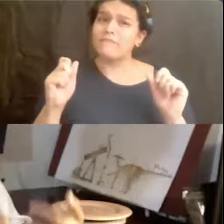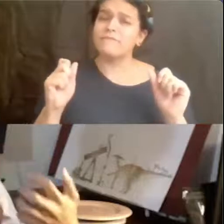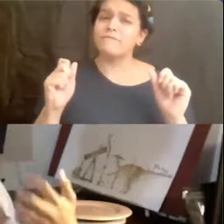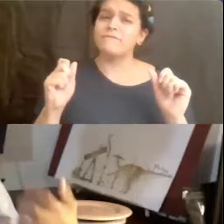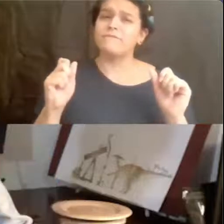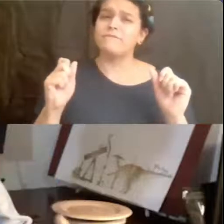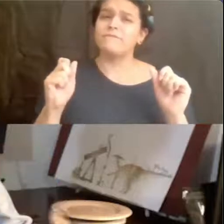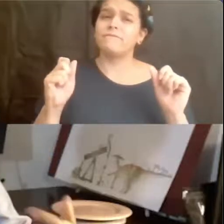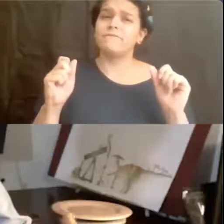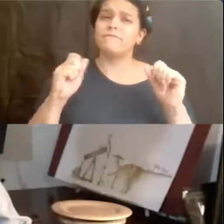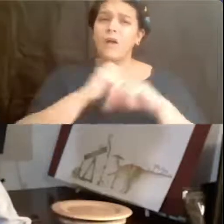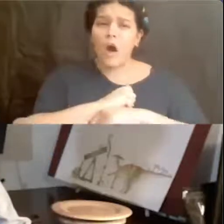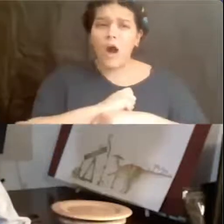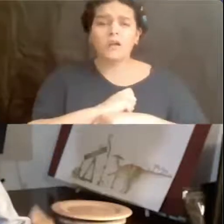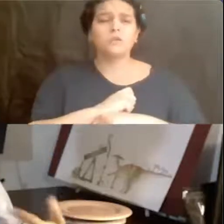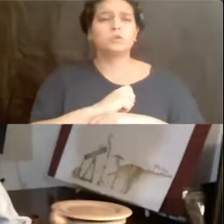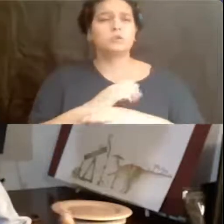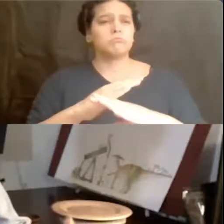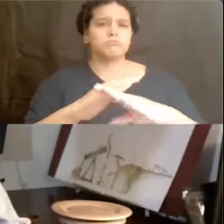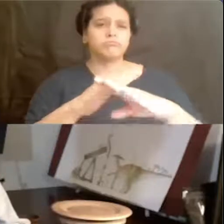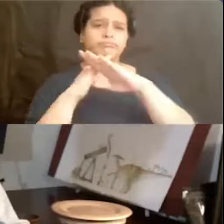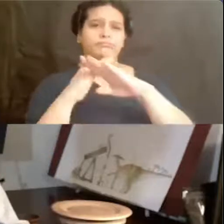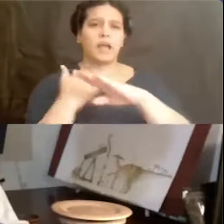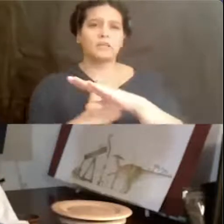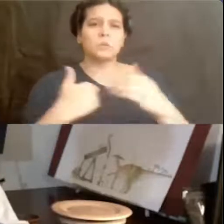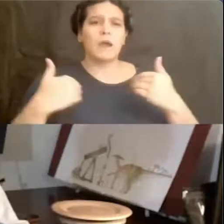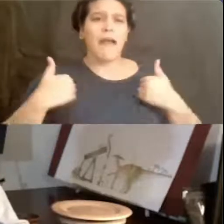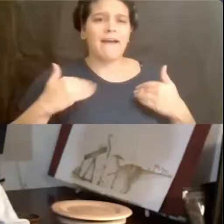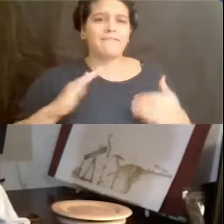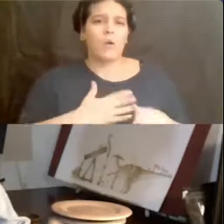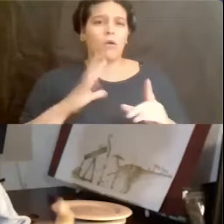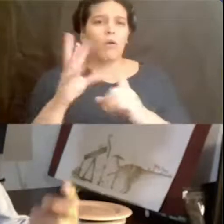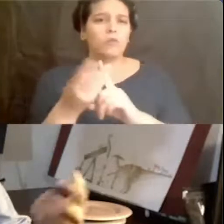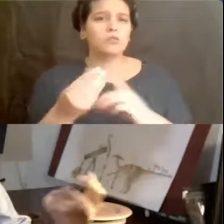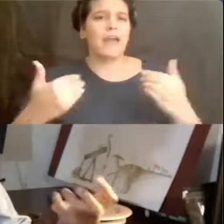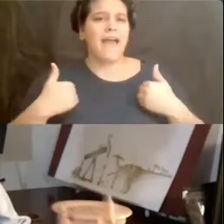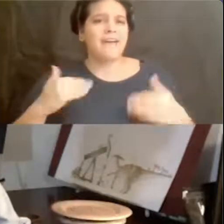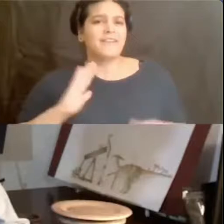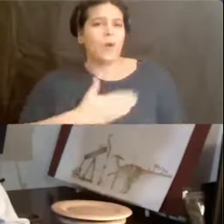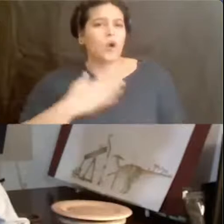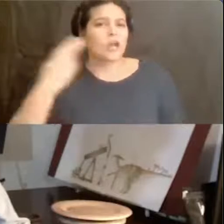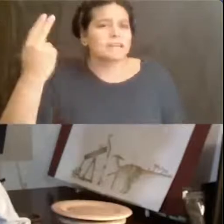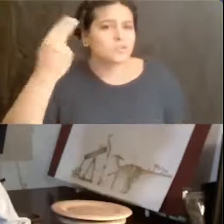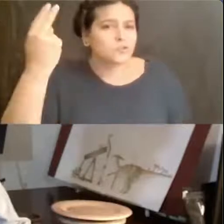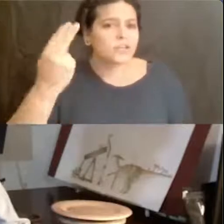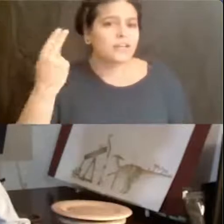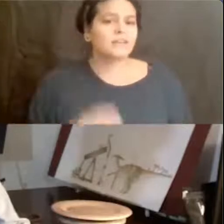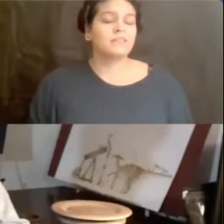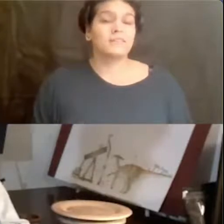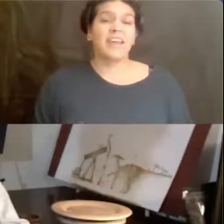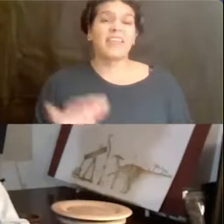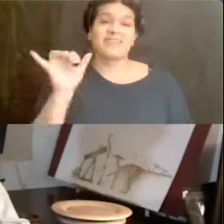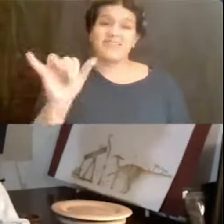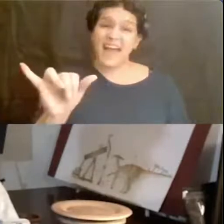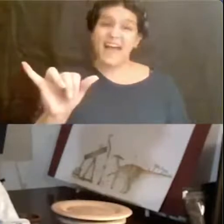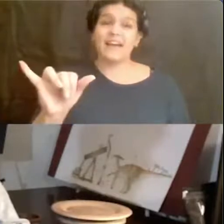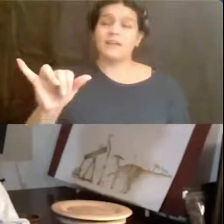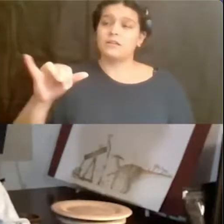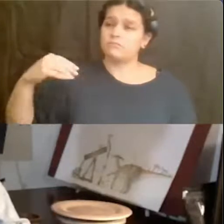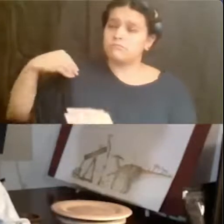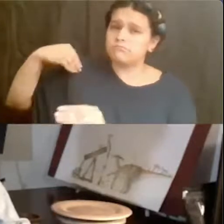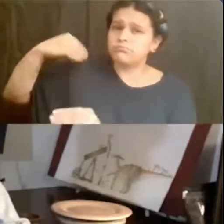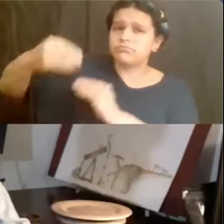keep us from our own culture and from our own history. And that in turn